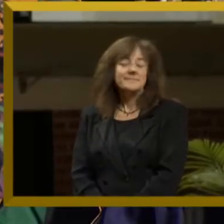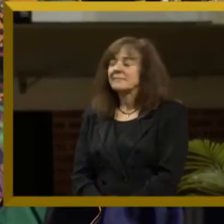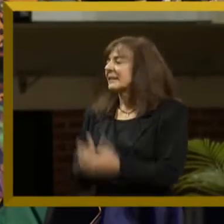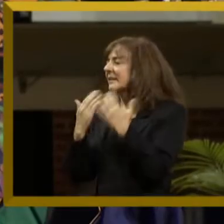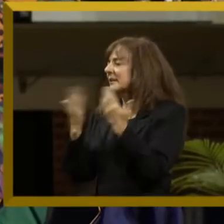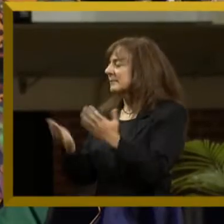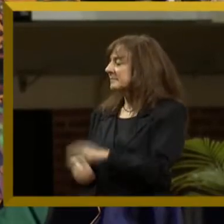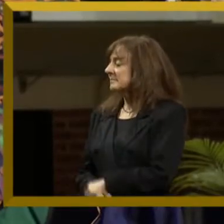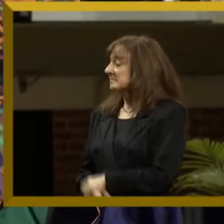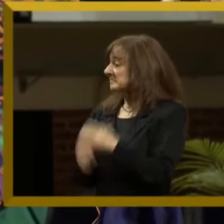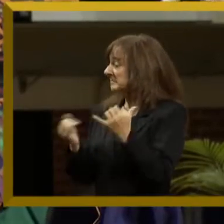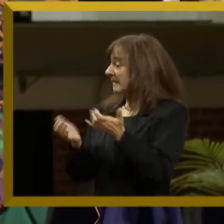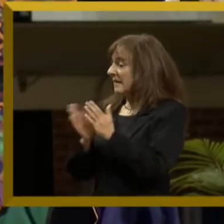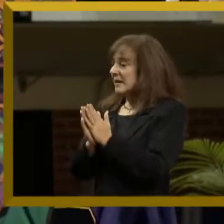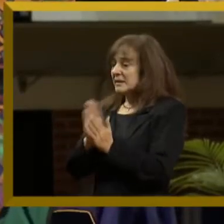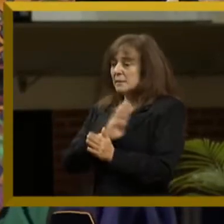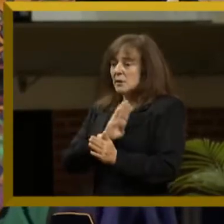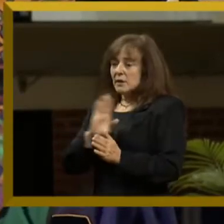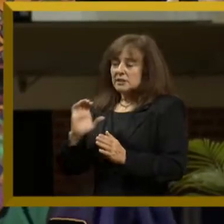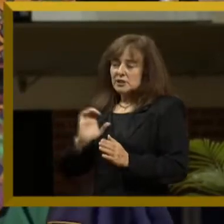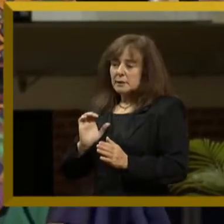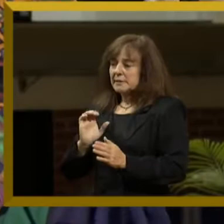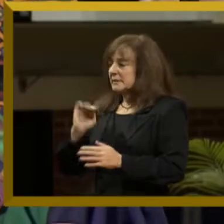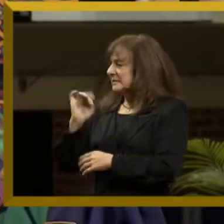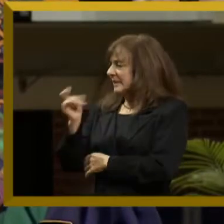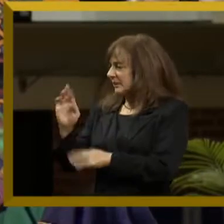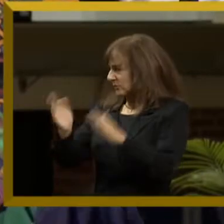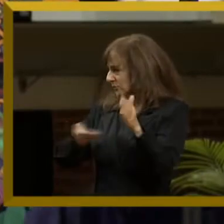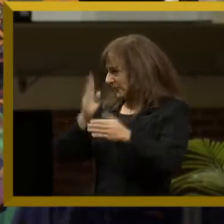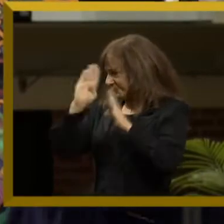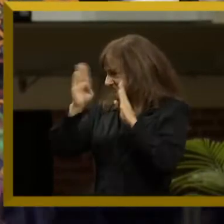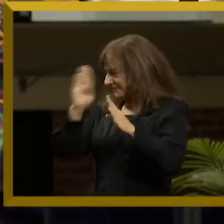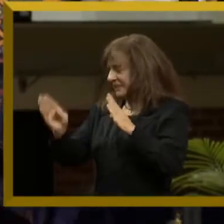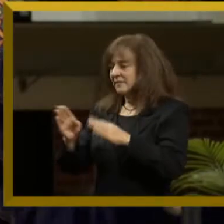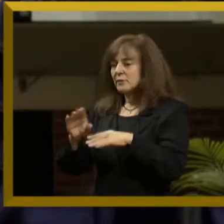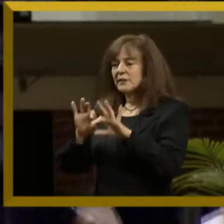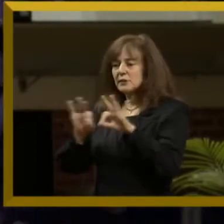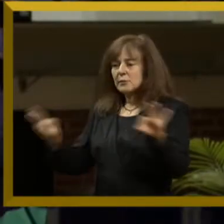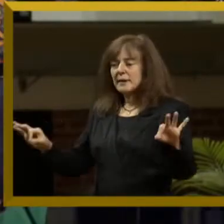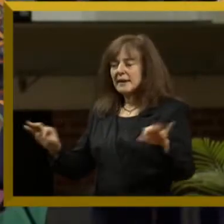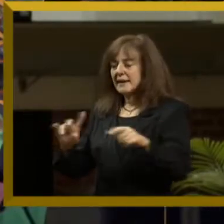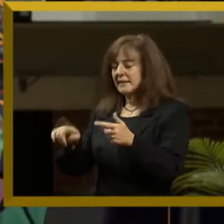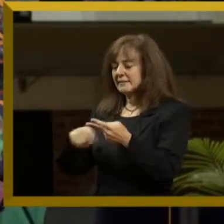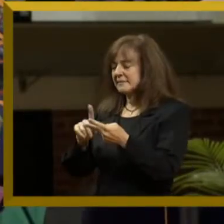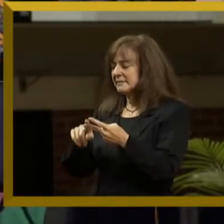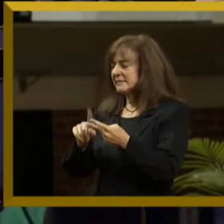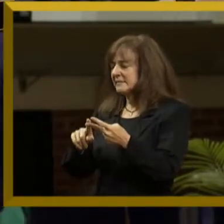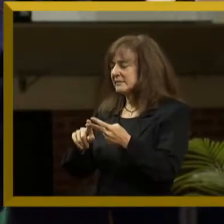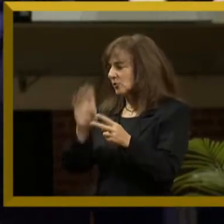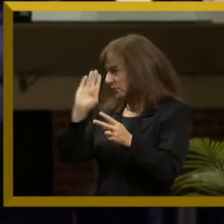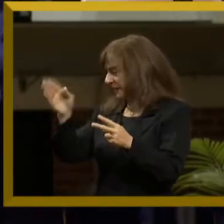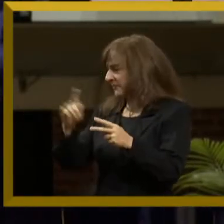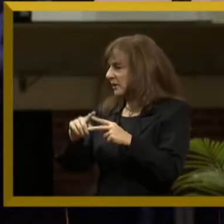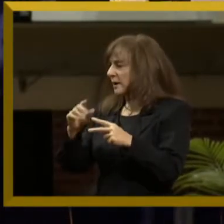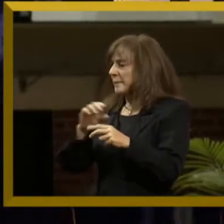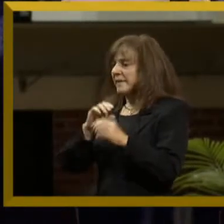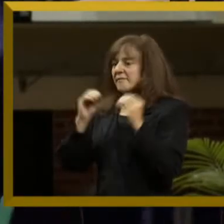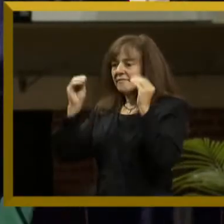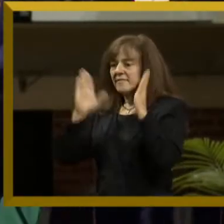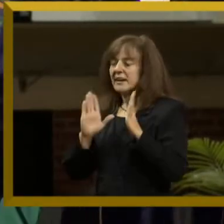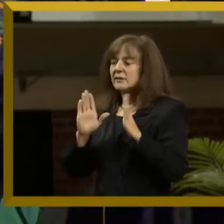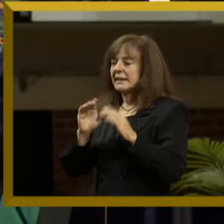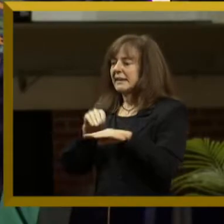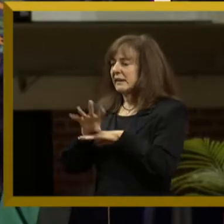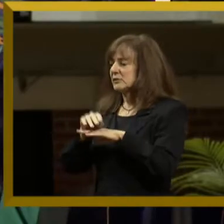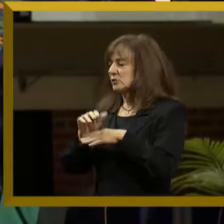Thank you. I now ask Board Chairman Tucker Link to bring greetings to our degree candidates, who will be followed by greetings from our Faculty Council Chair,